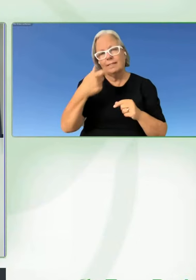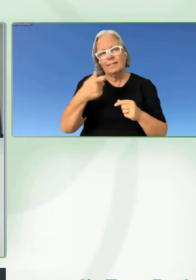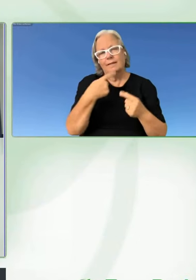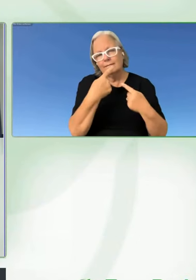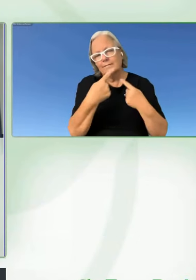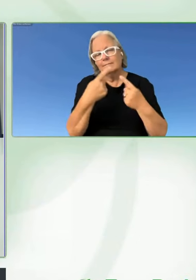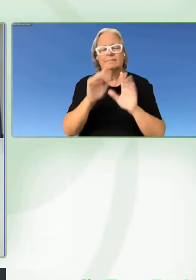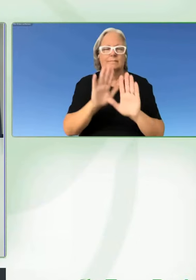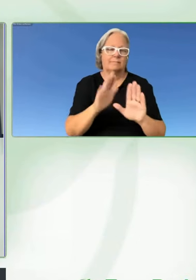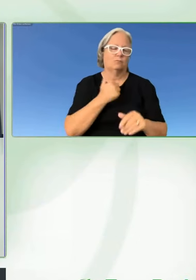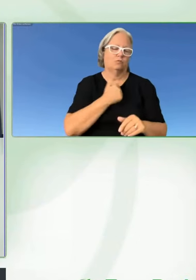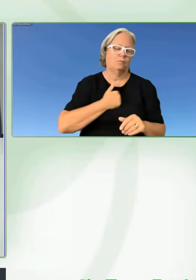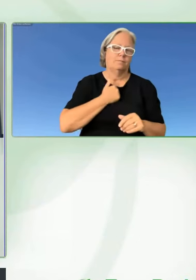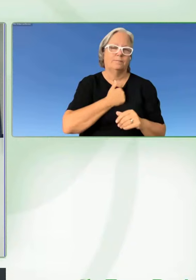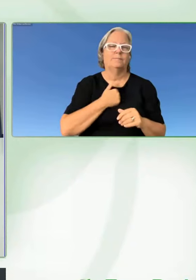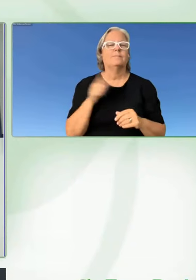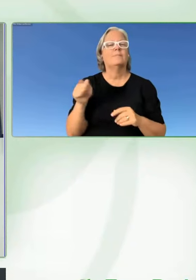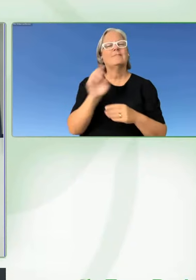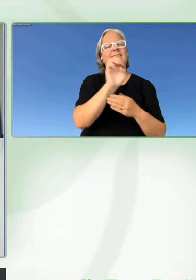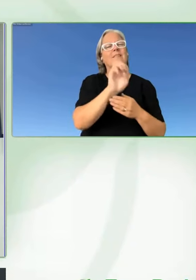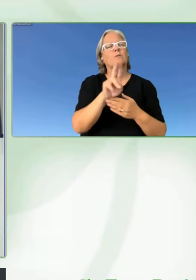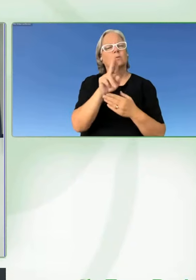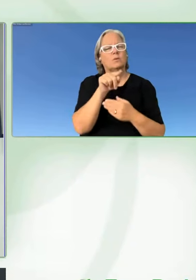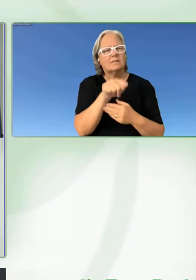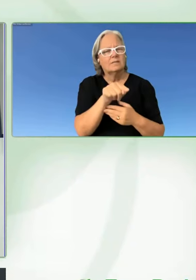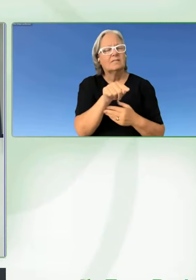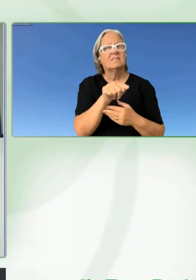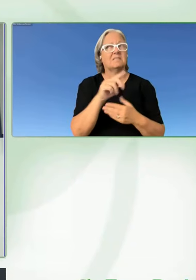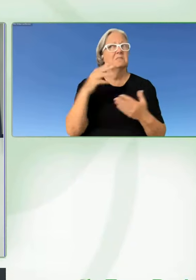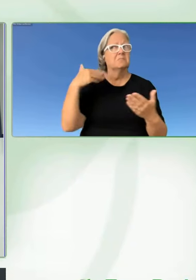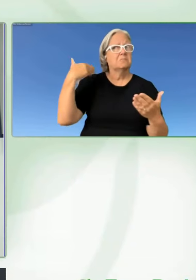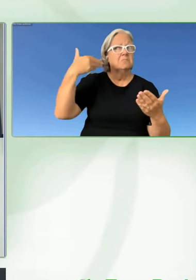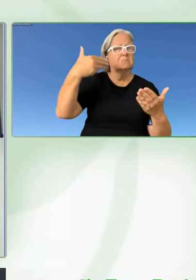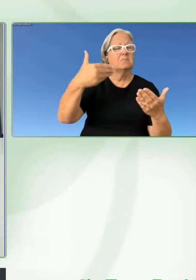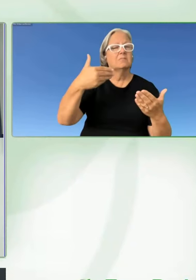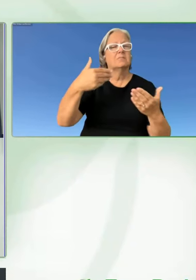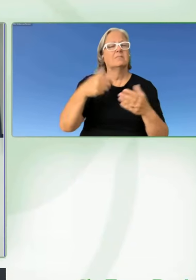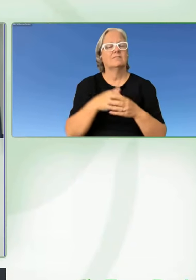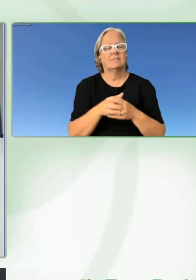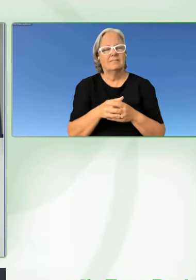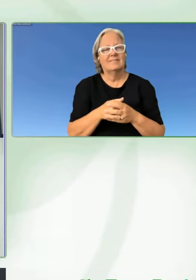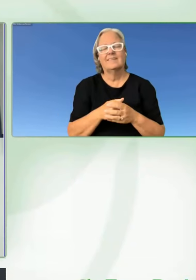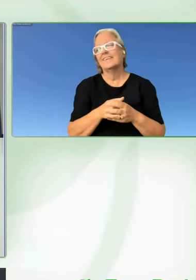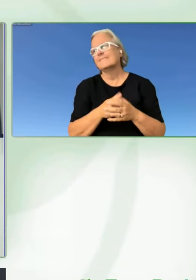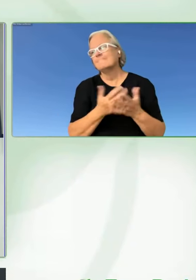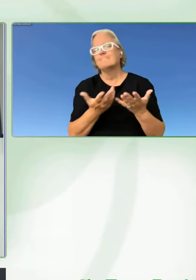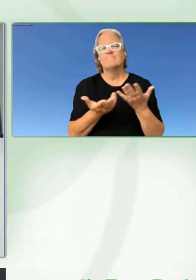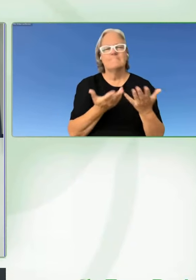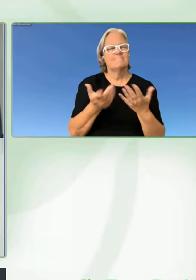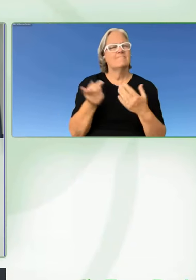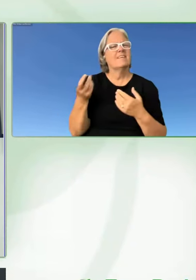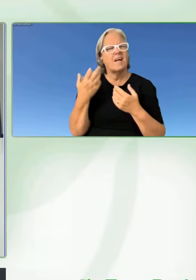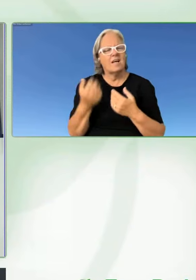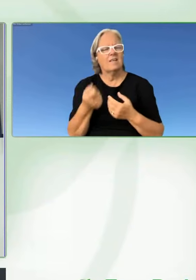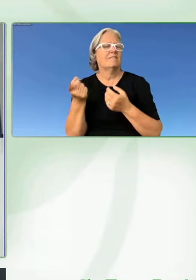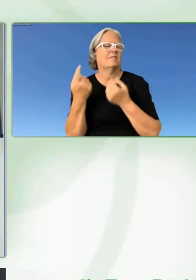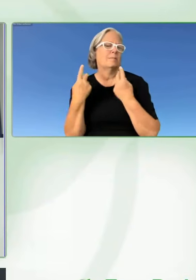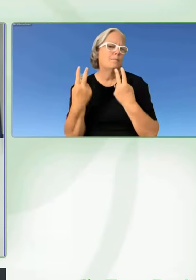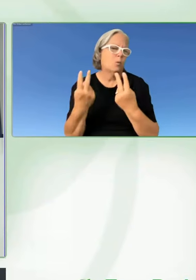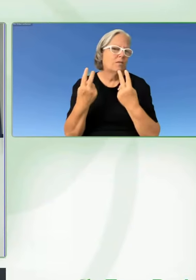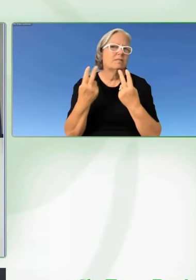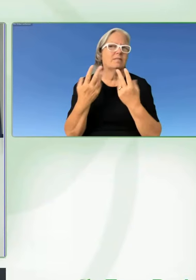the EU has over the years developed indeed I would say important and